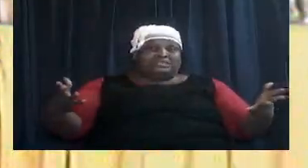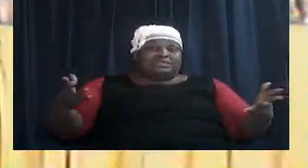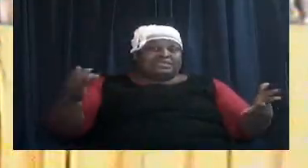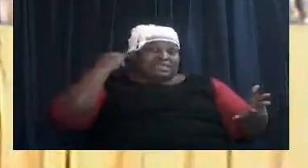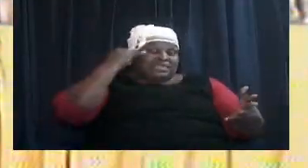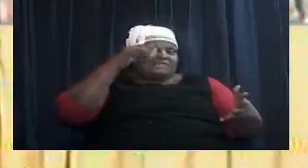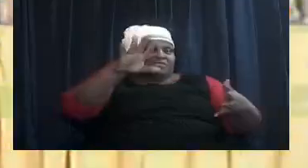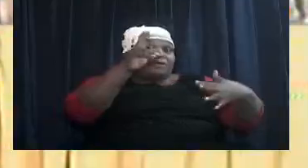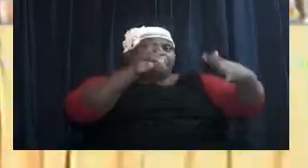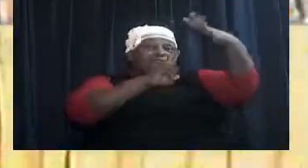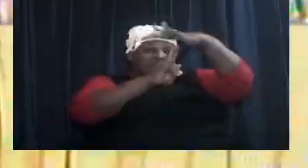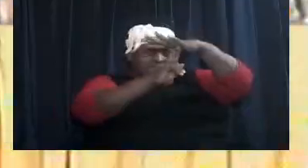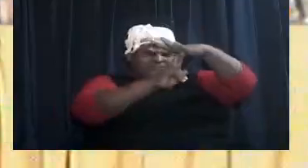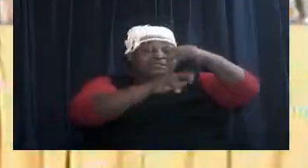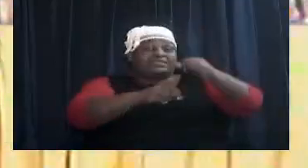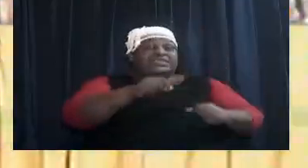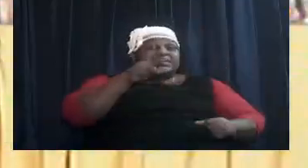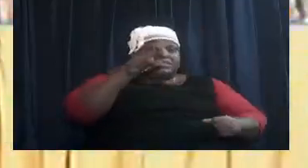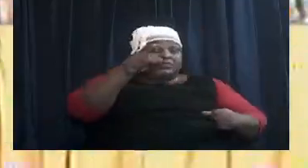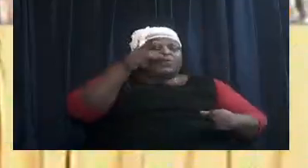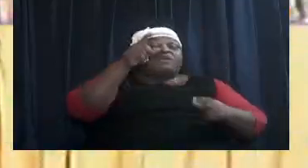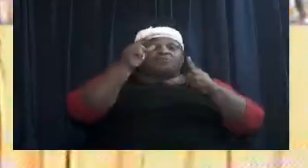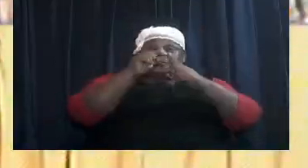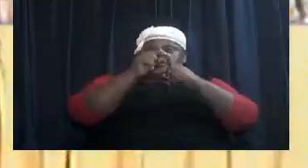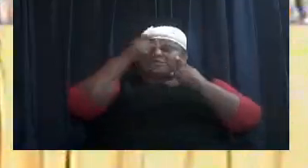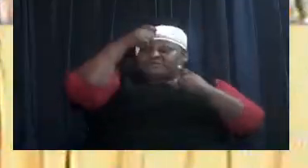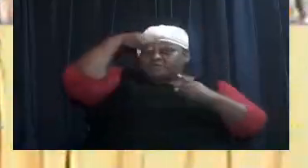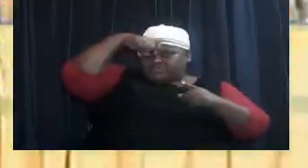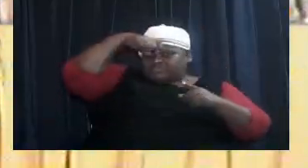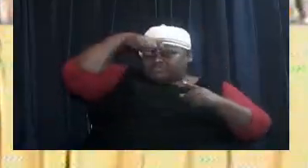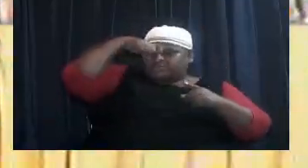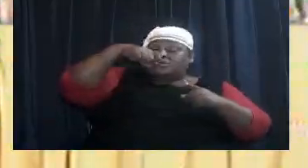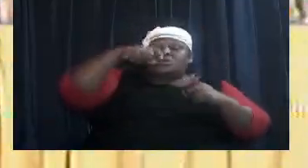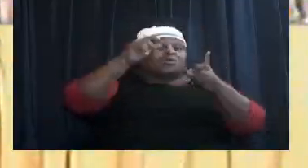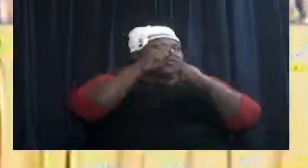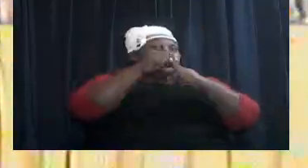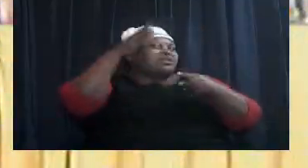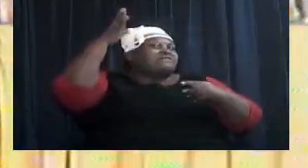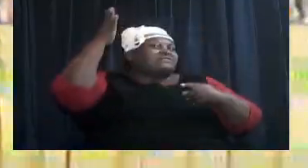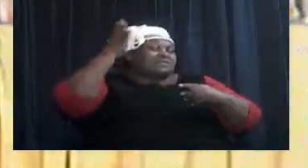prophet, if you have word of wisdom, word of knowledge,